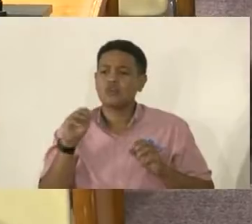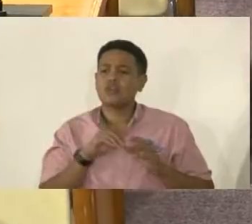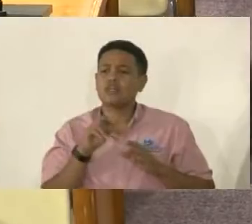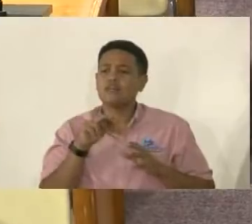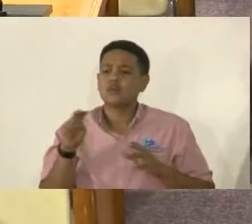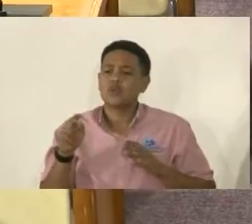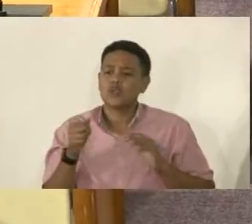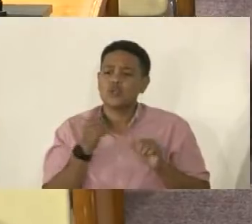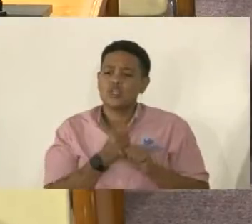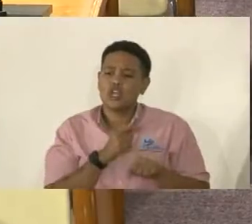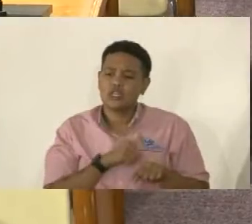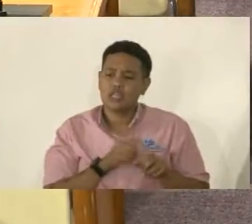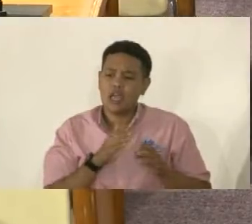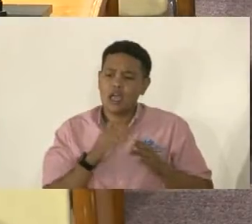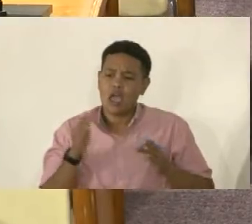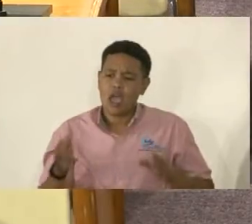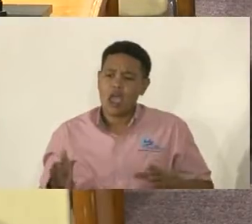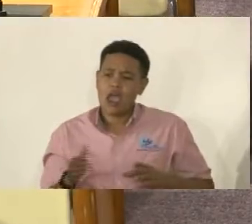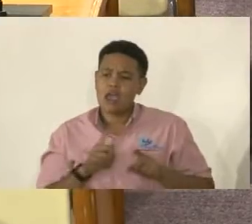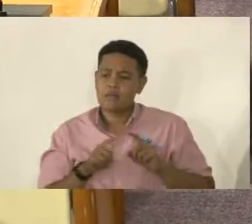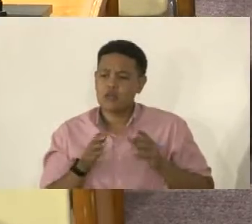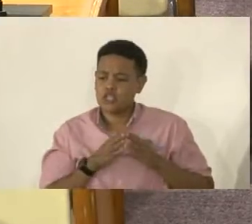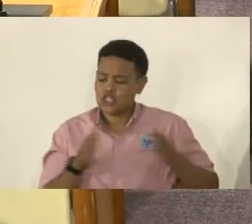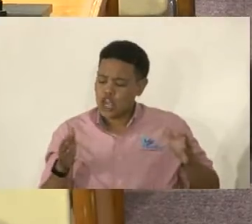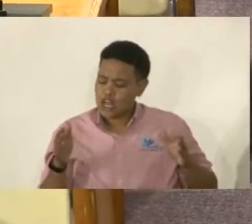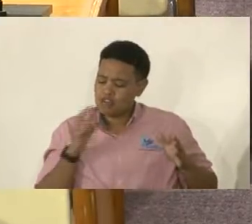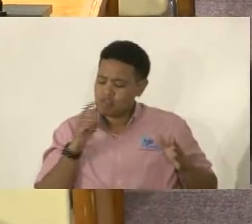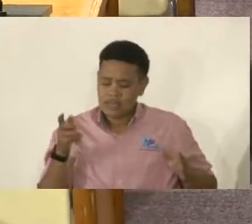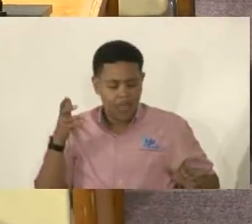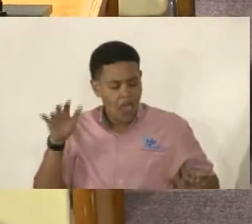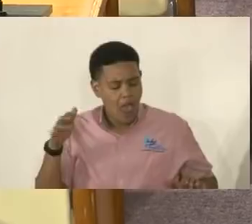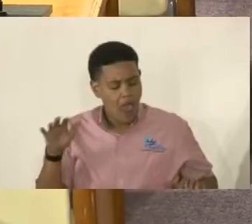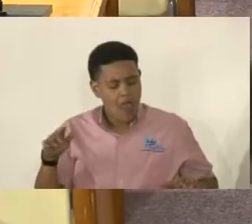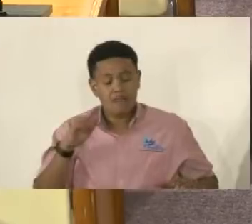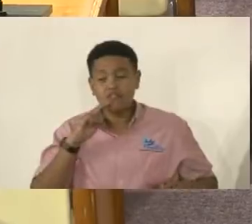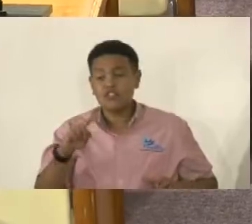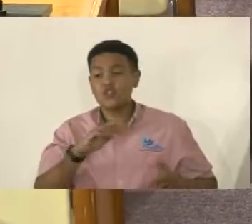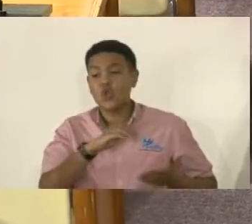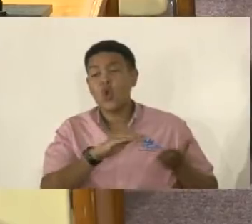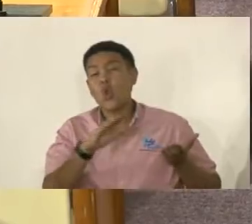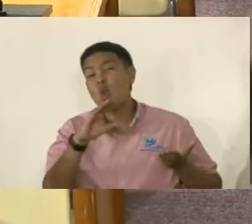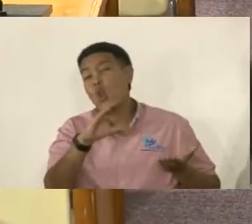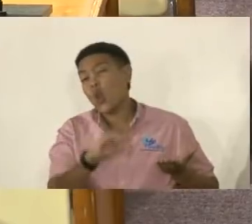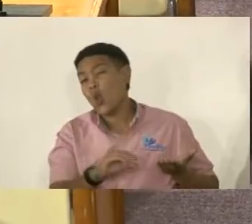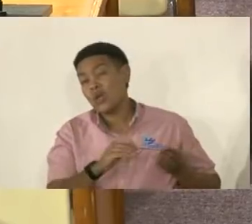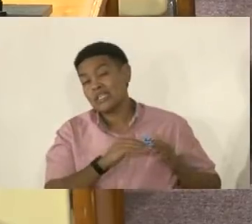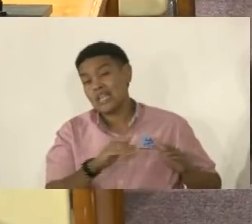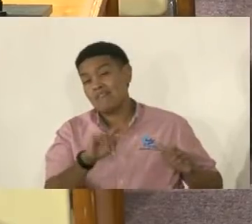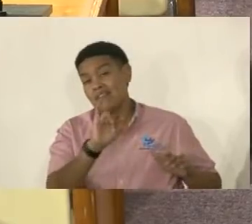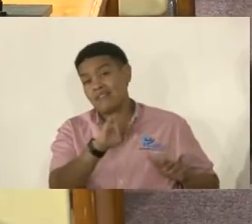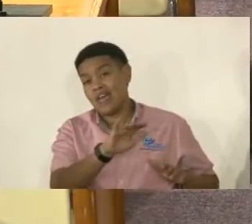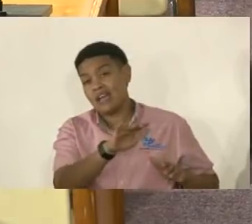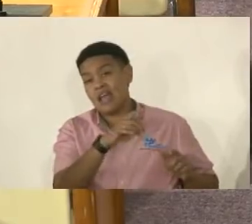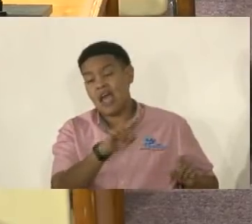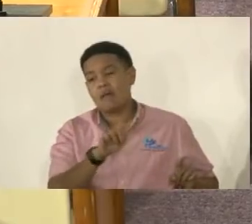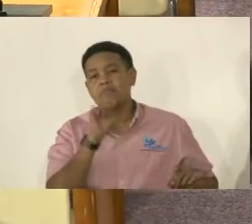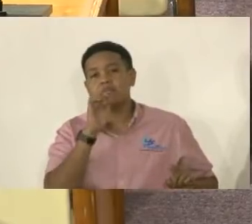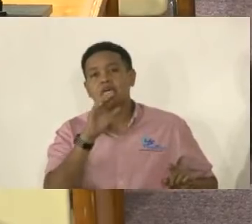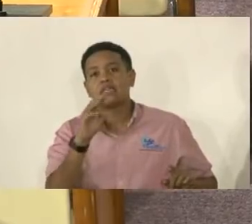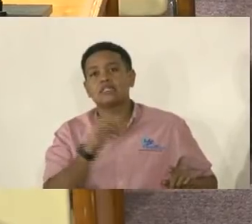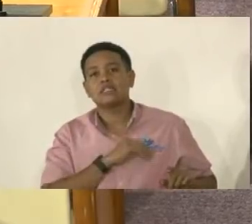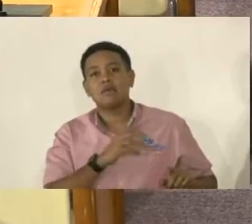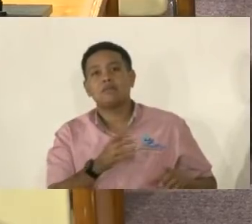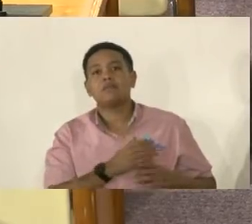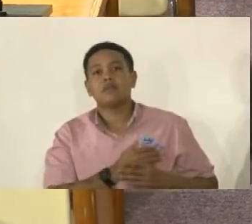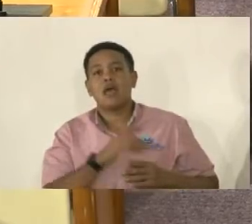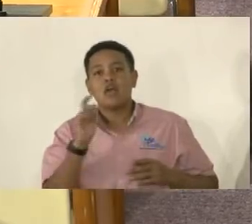period. But generally, the average, the lowest level of that band, Mr. President, is unacceptable